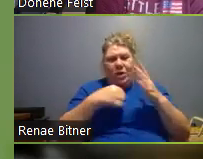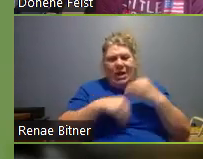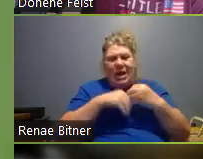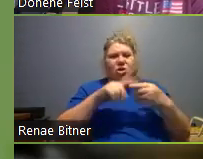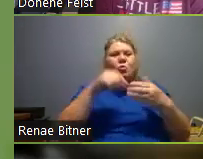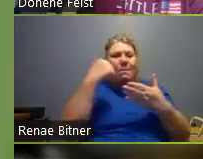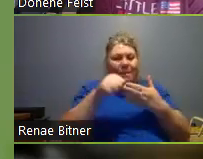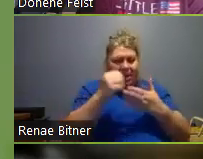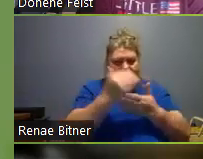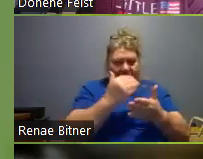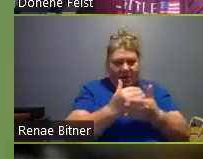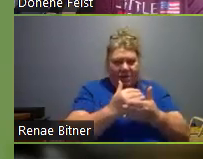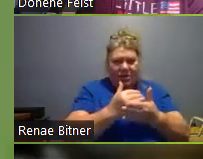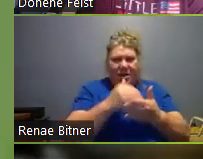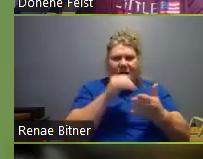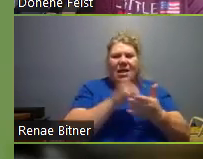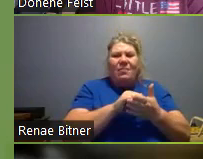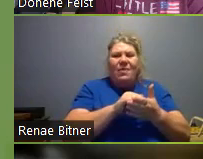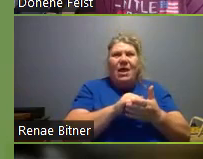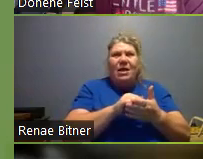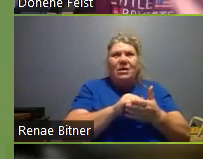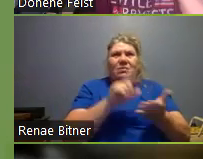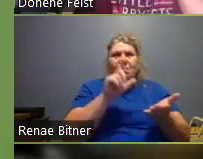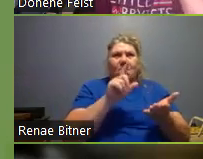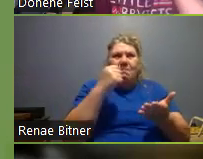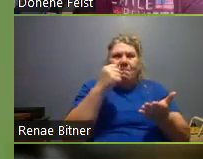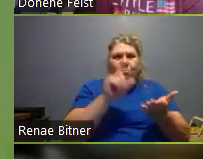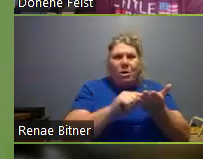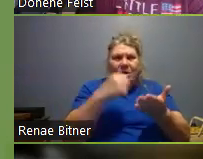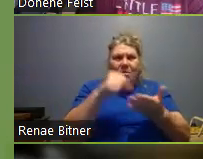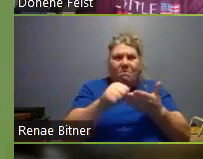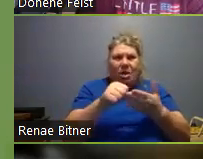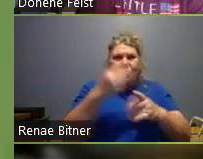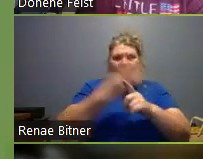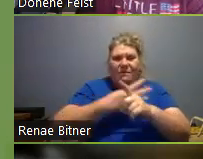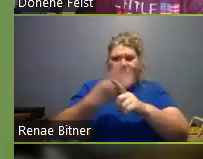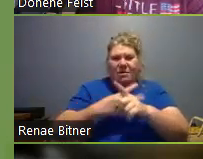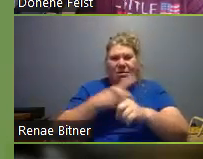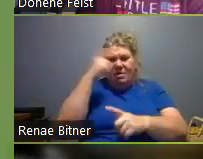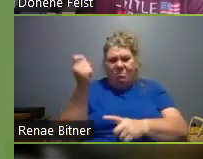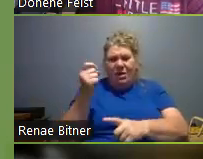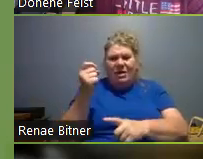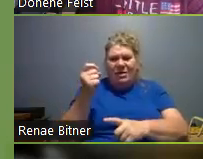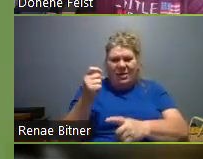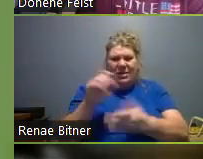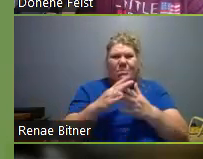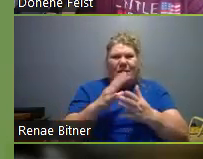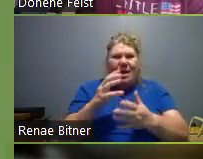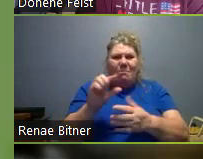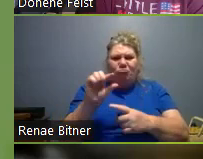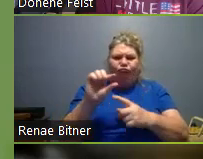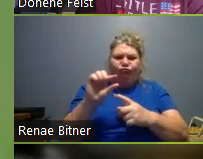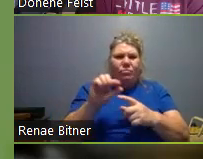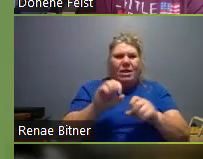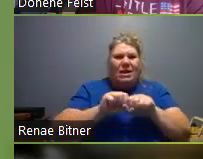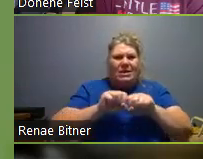as well. And that comes out two times a year, because it's gotten to be quite a large publication, and it goes out